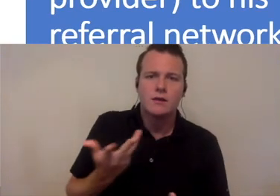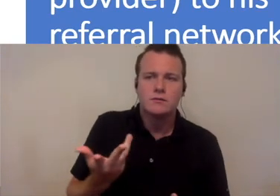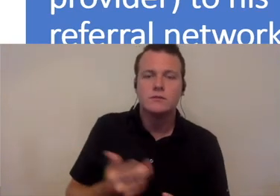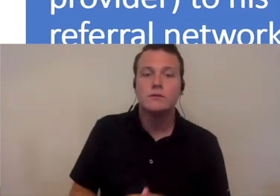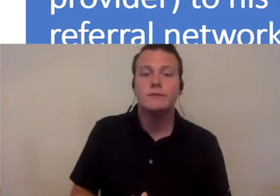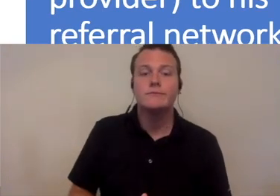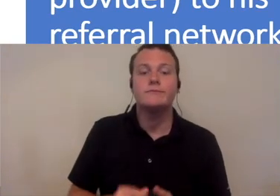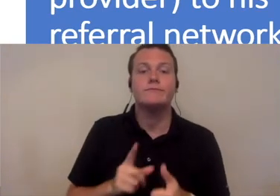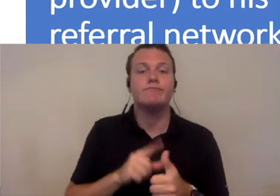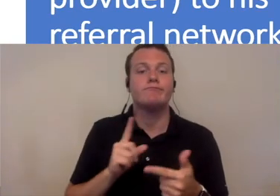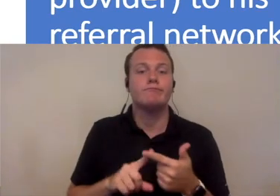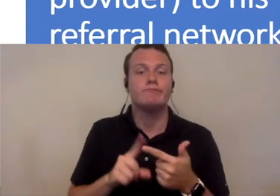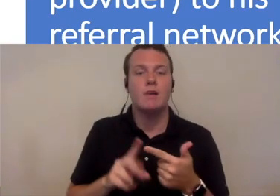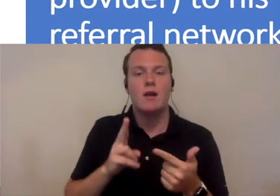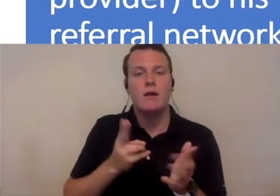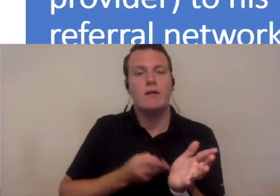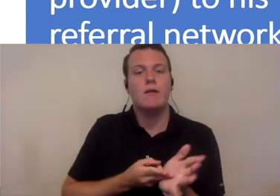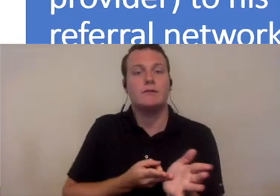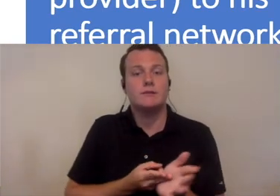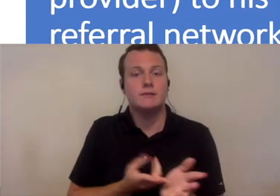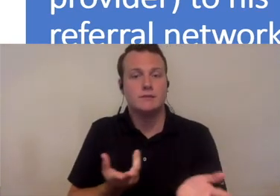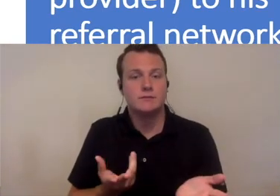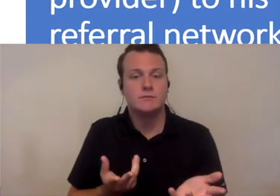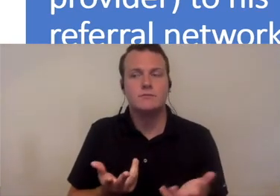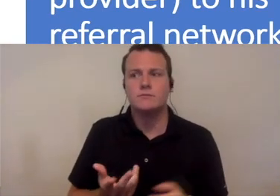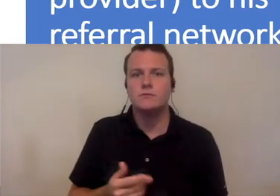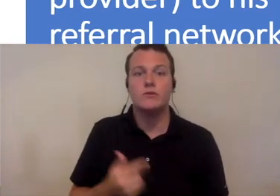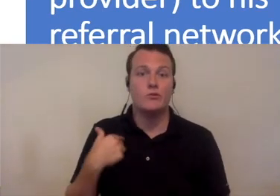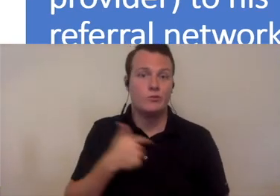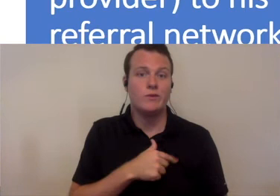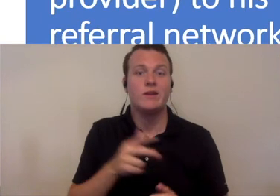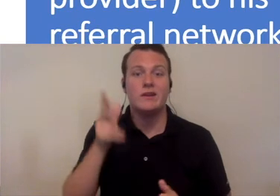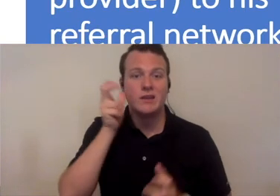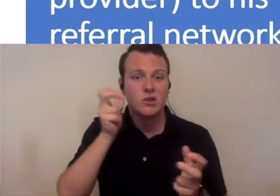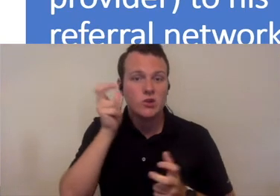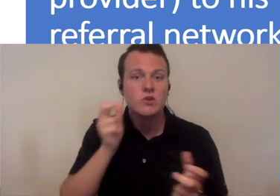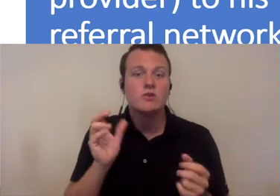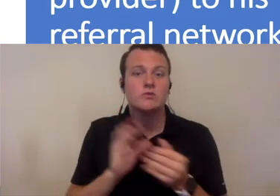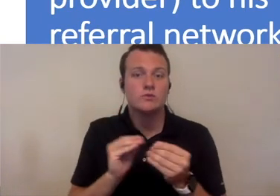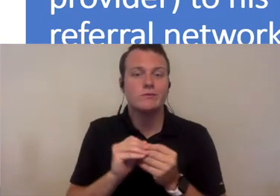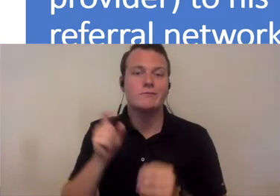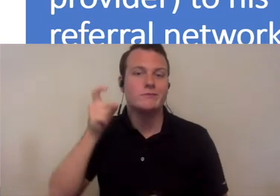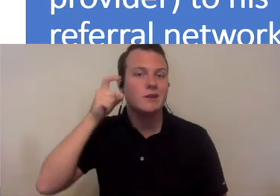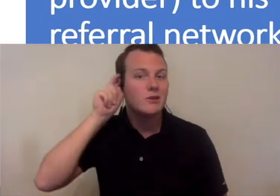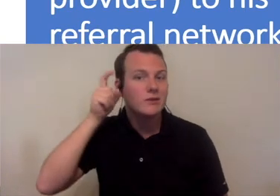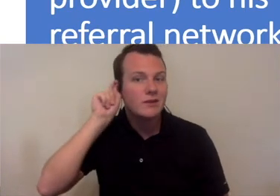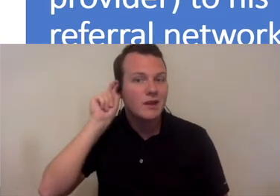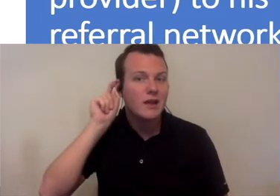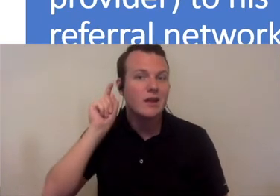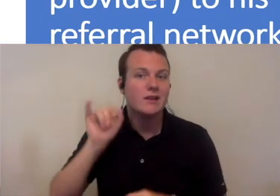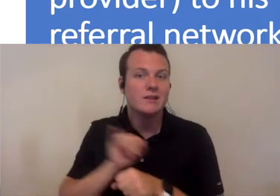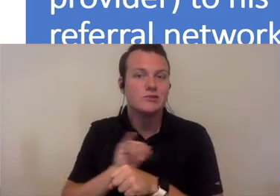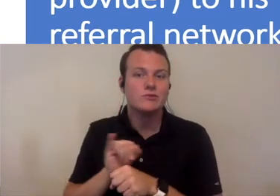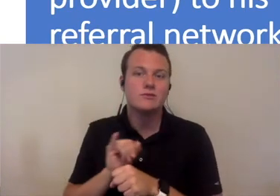their honesty. We hear all kinds of stories, especially in the hearing aid industry, of dishonesty.